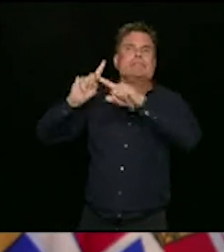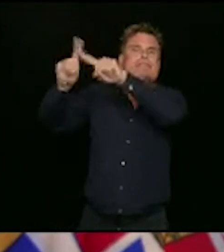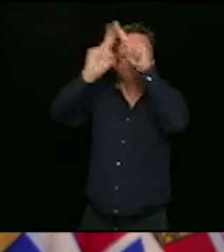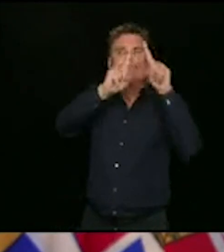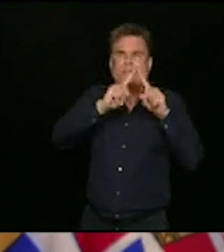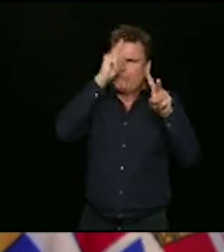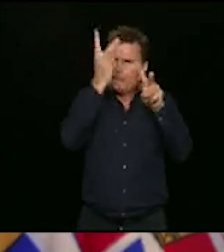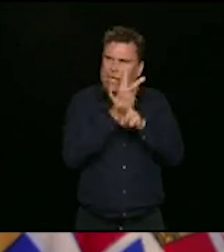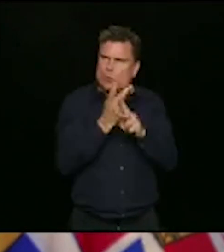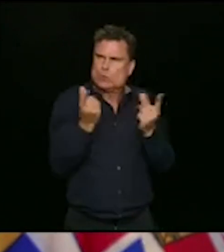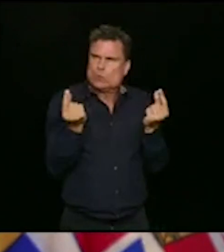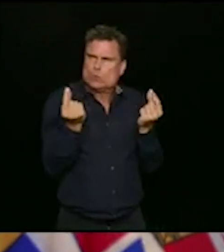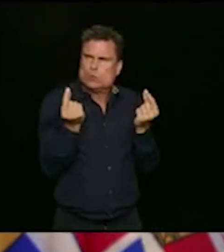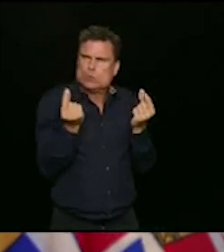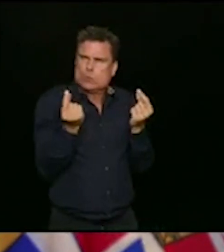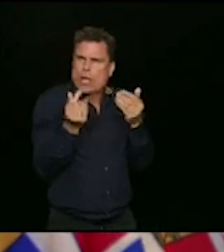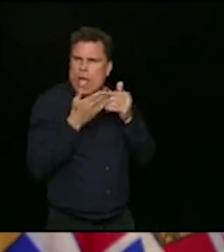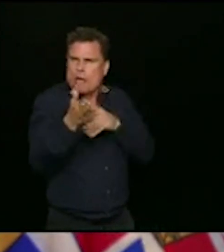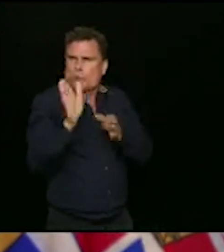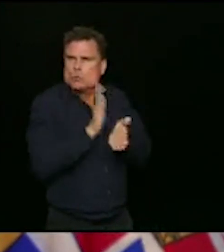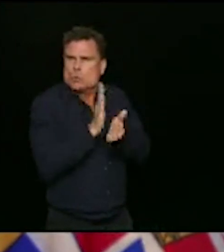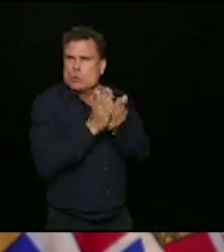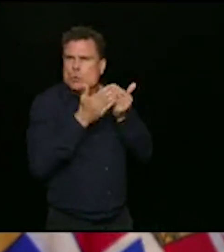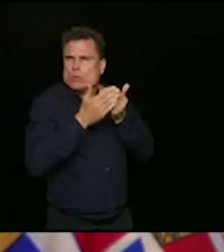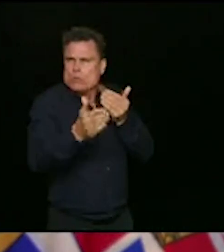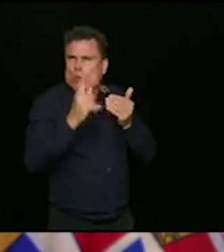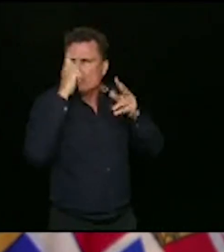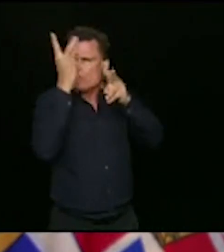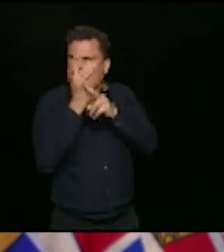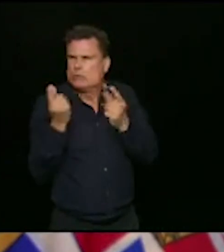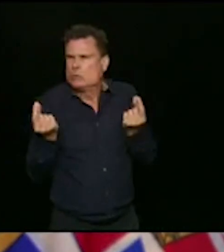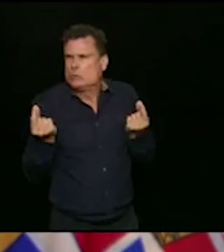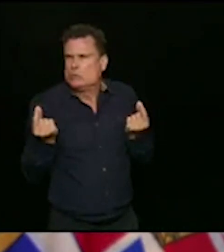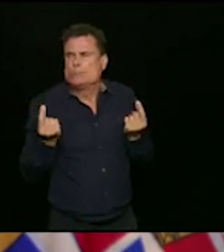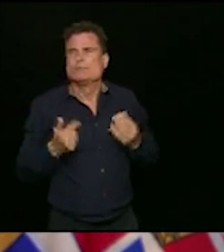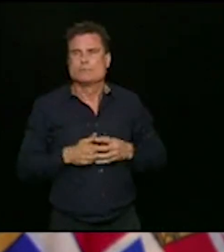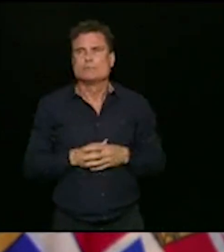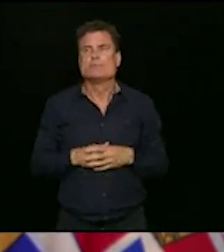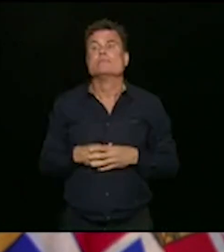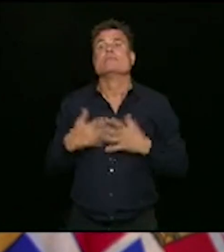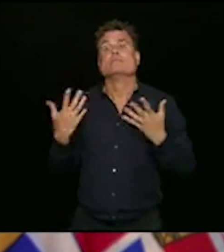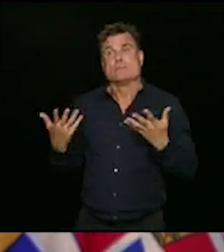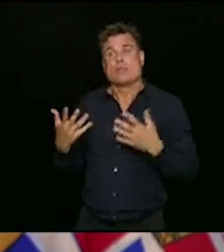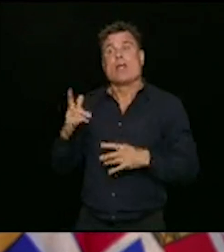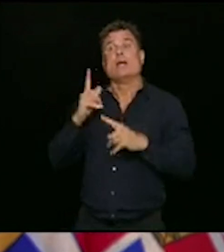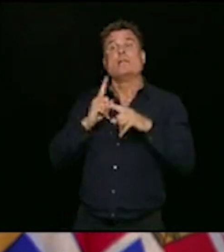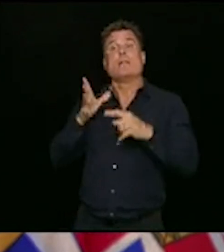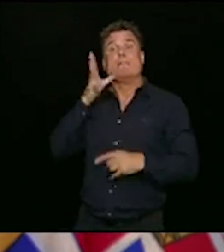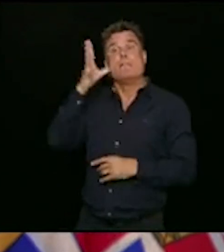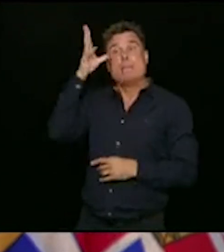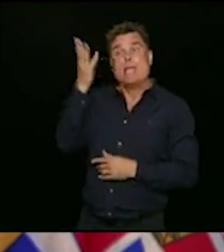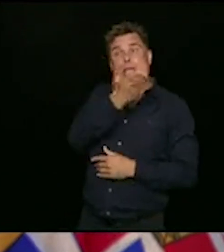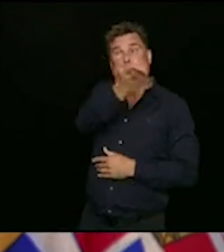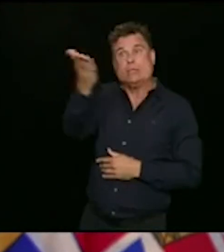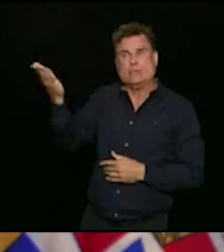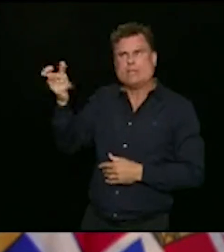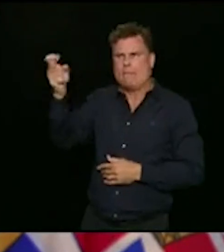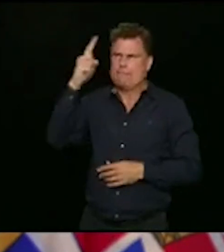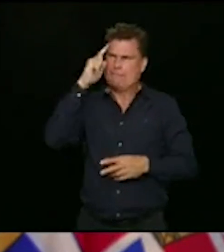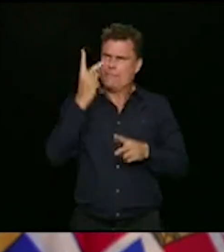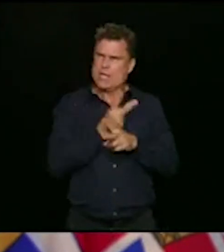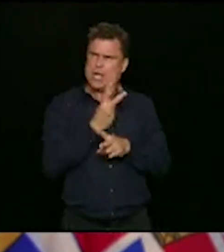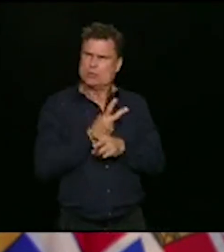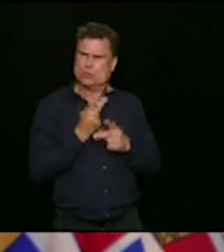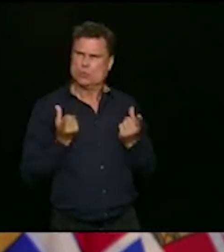putting these plans together will be considering those issues as well, and parents will have to look at how do we maintain